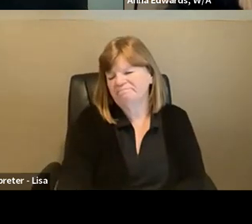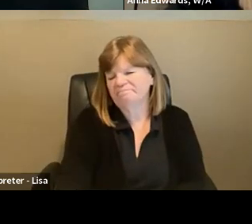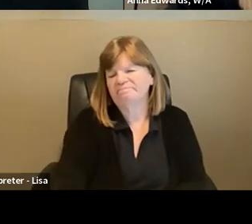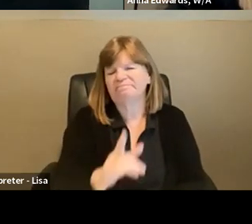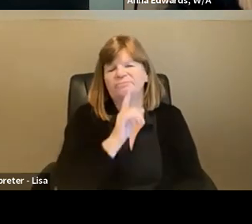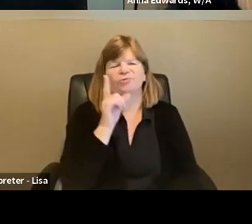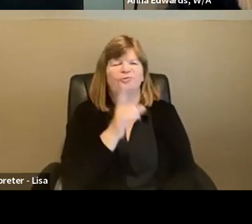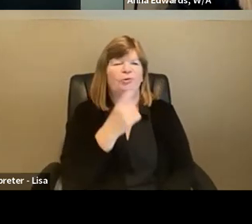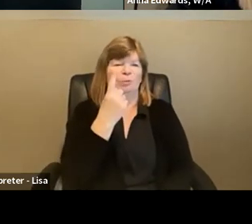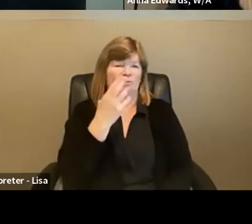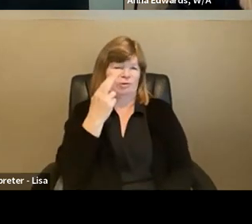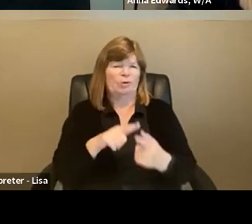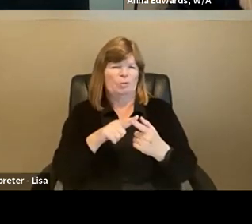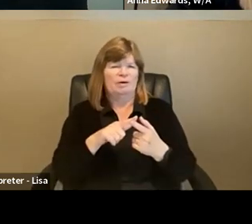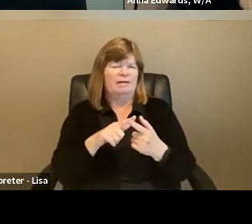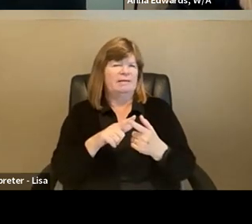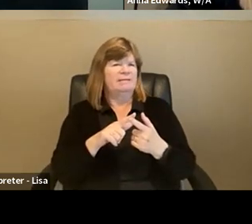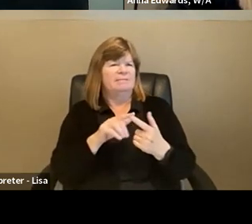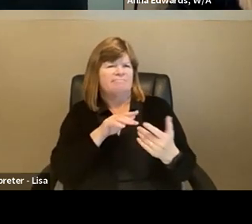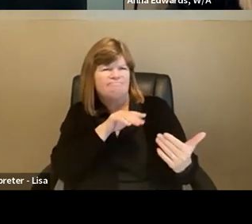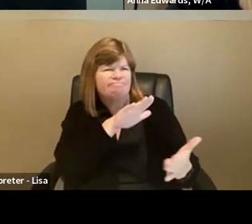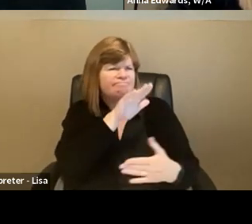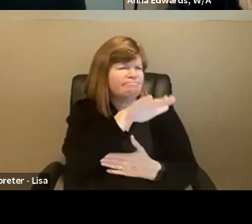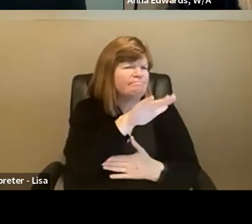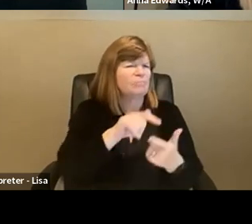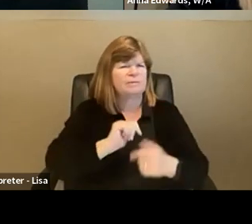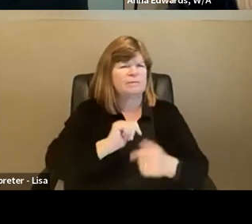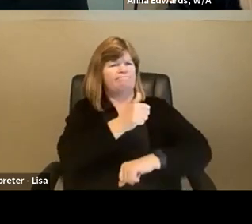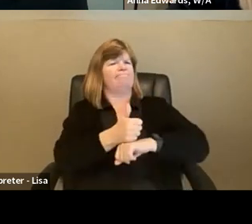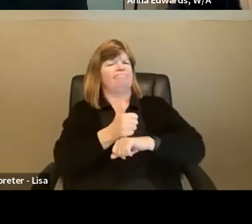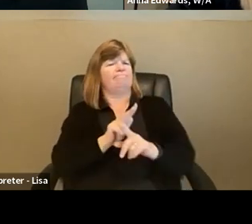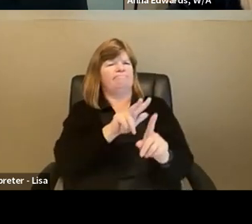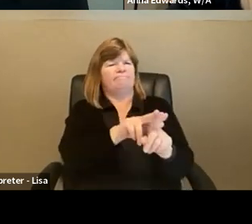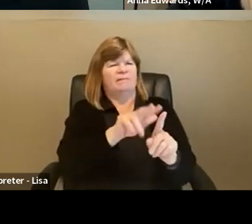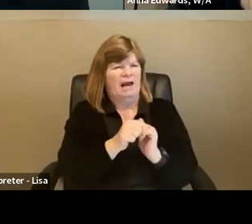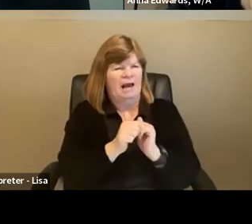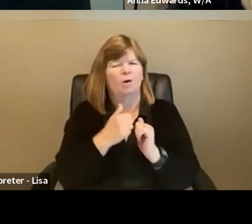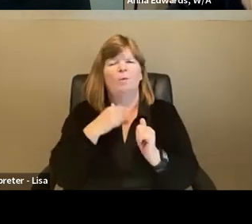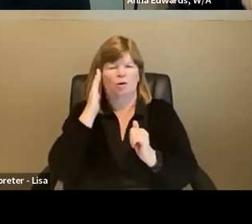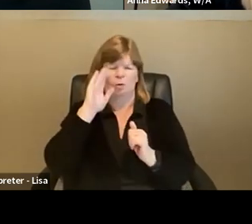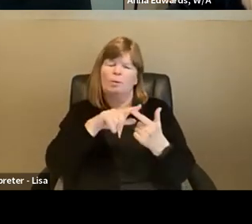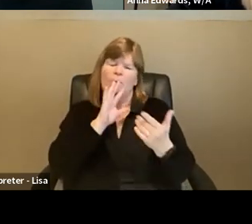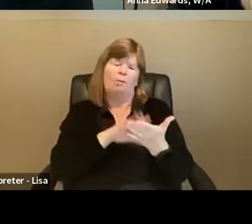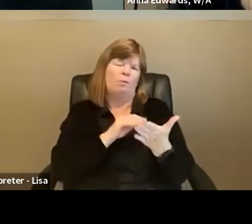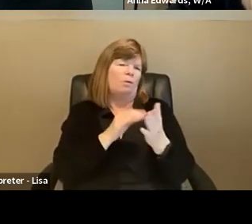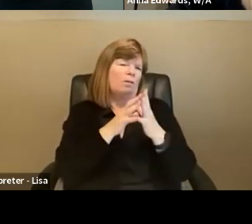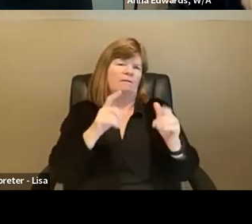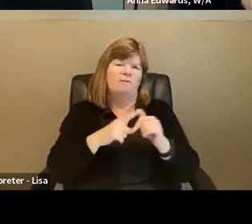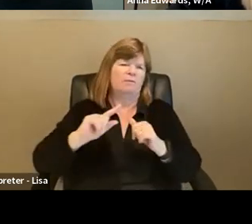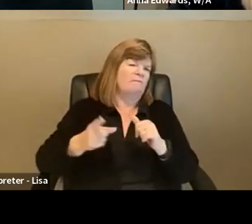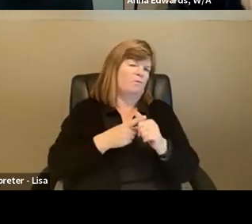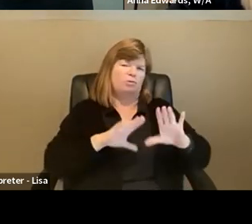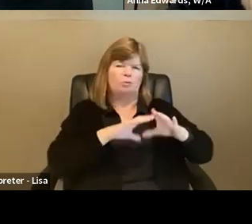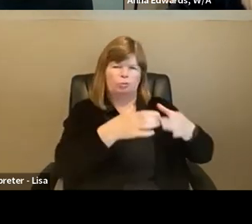we approached HQIM with staged implementation is because we know that we would learn a lot from the first wave of schools. So